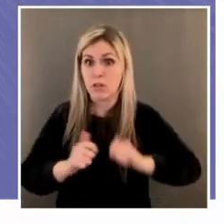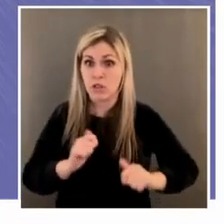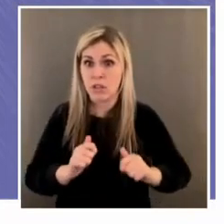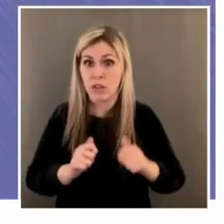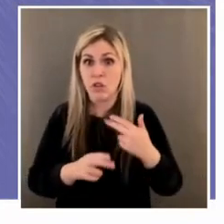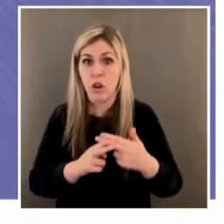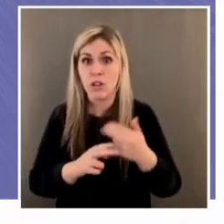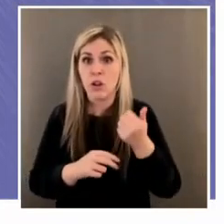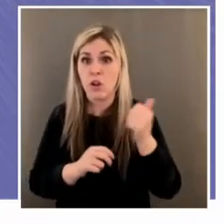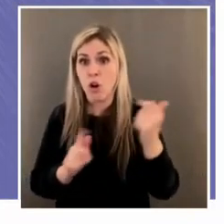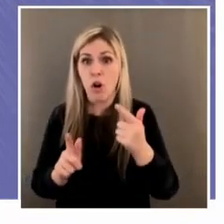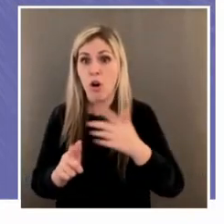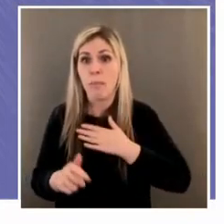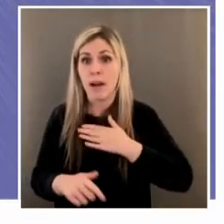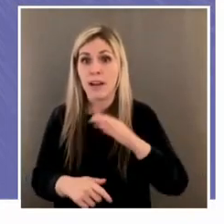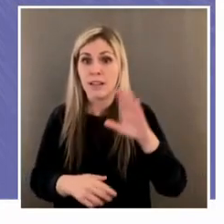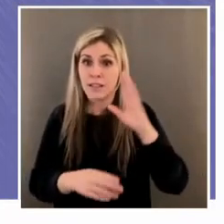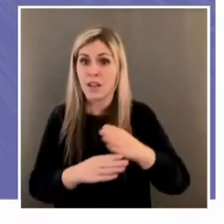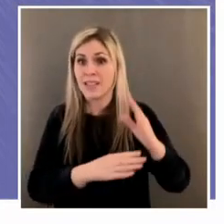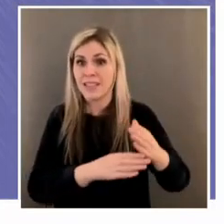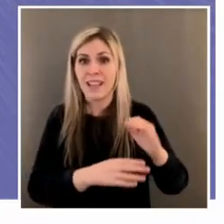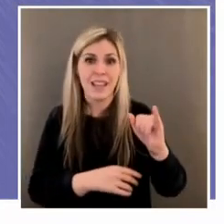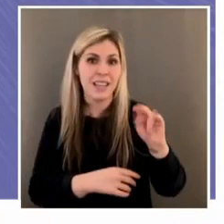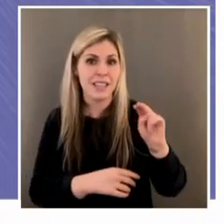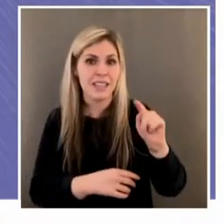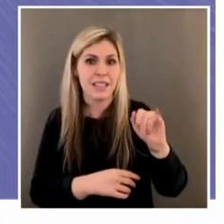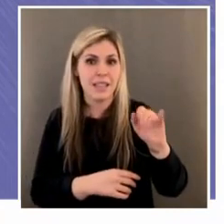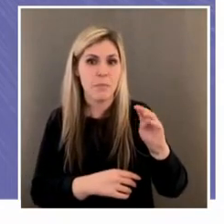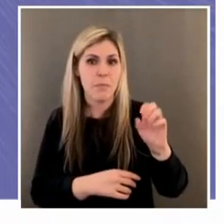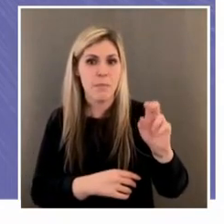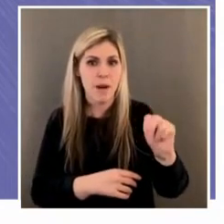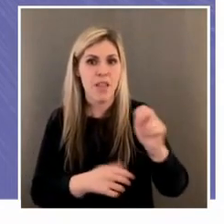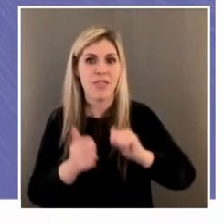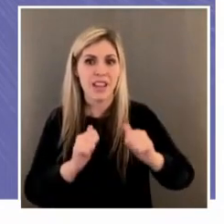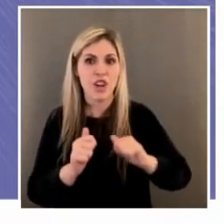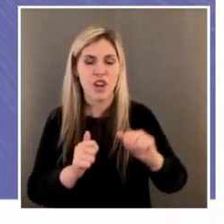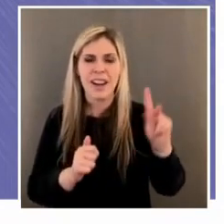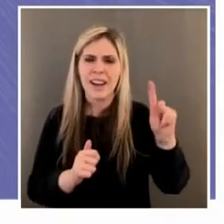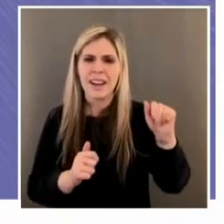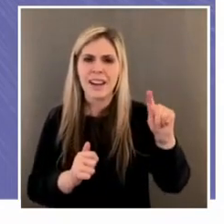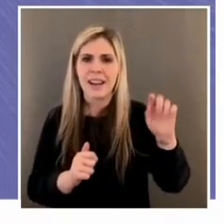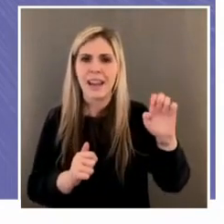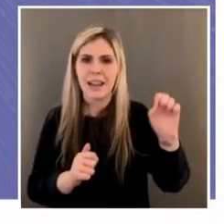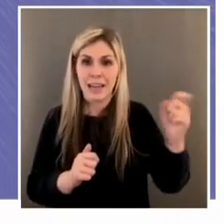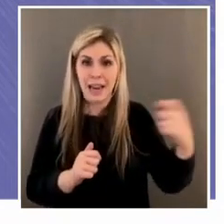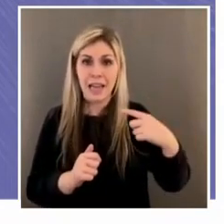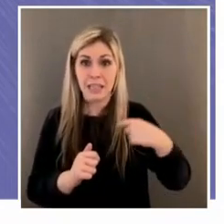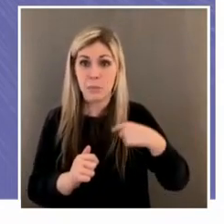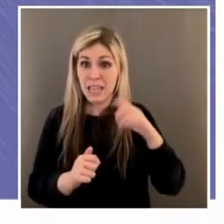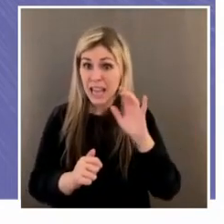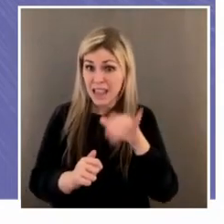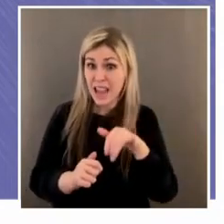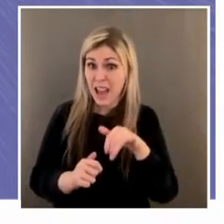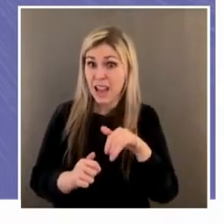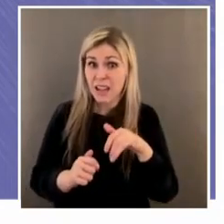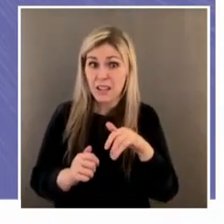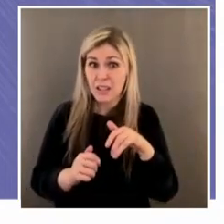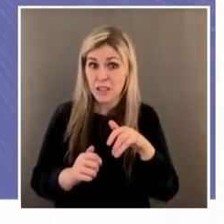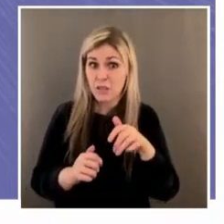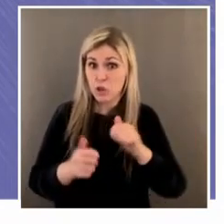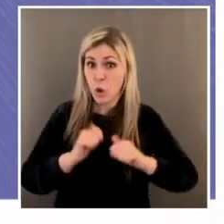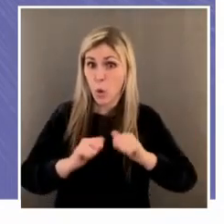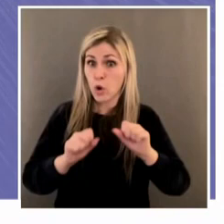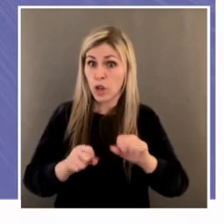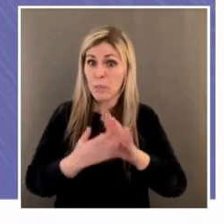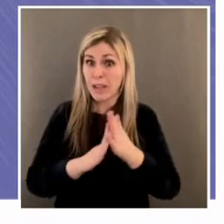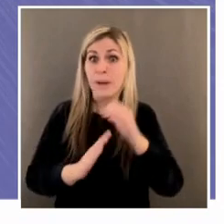My Sons at the Intimon. Kate Wariski asked me if I had a way to make that play not a museum piece. And I